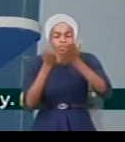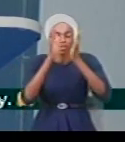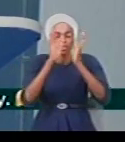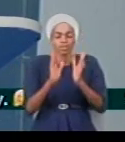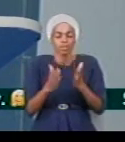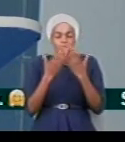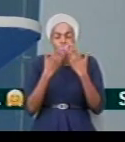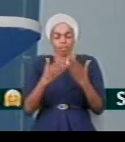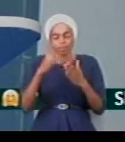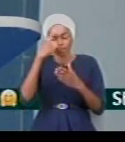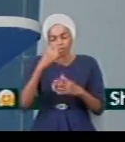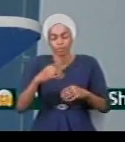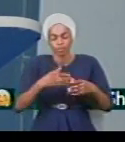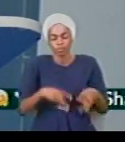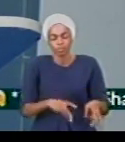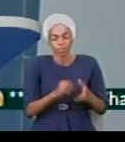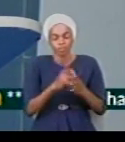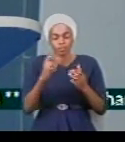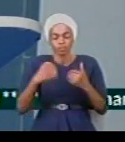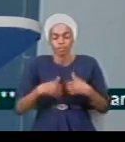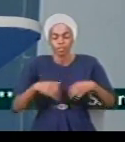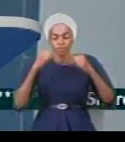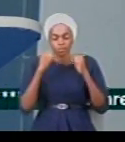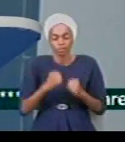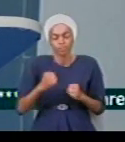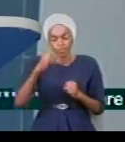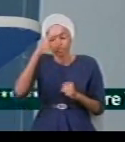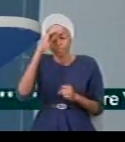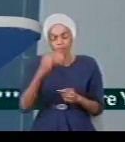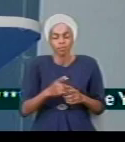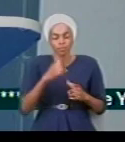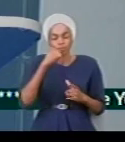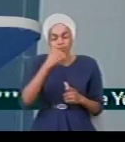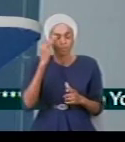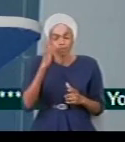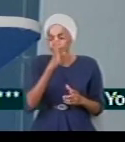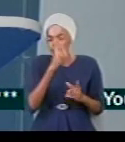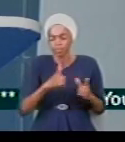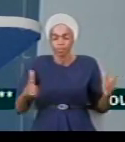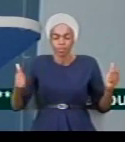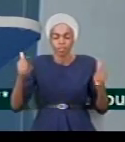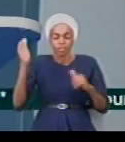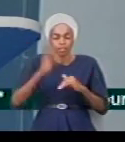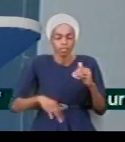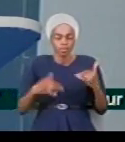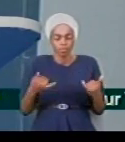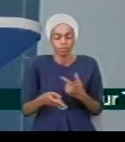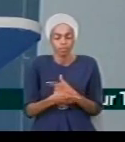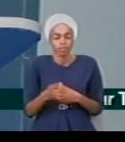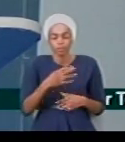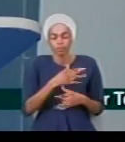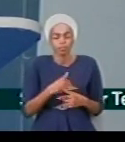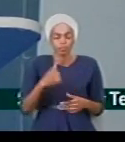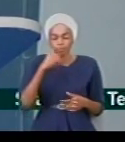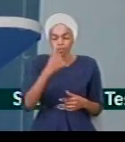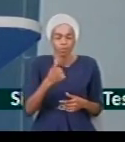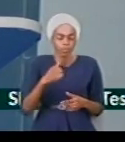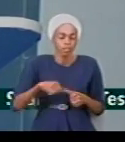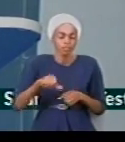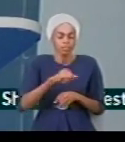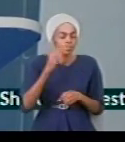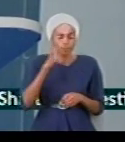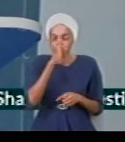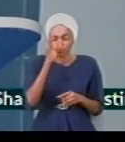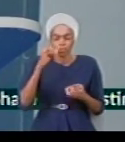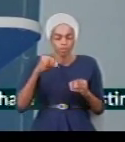than today. Tomorrow, anointing will be mightier than today. Tomorrow, inspiration, illumination,